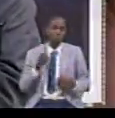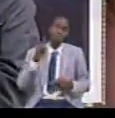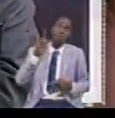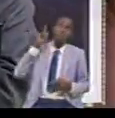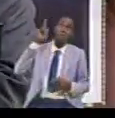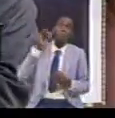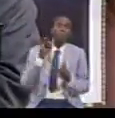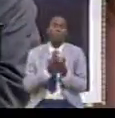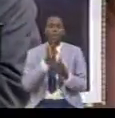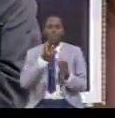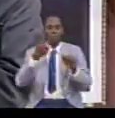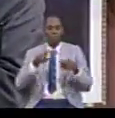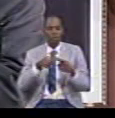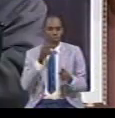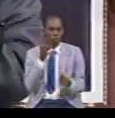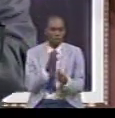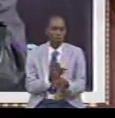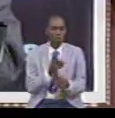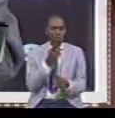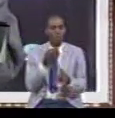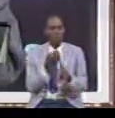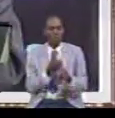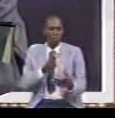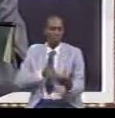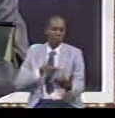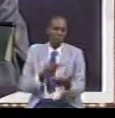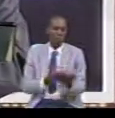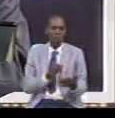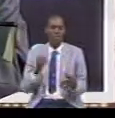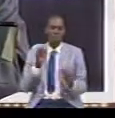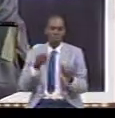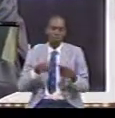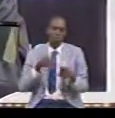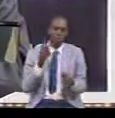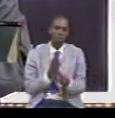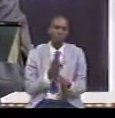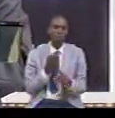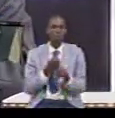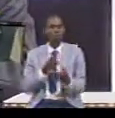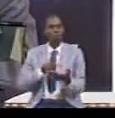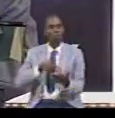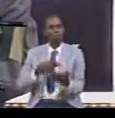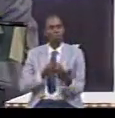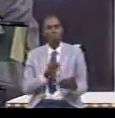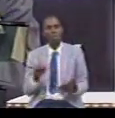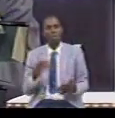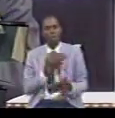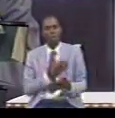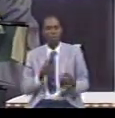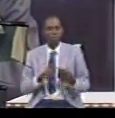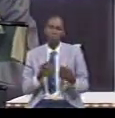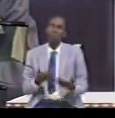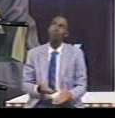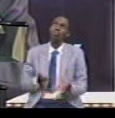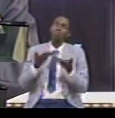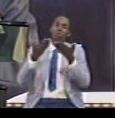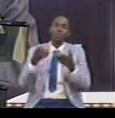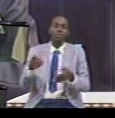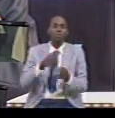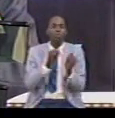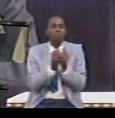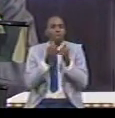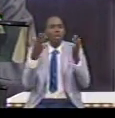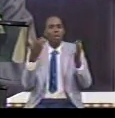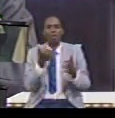to keep you from falling, able to keep you from falling, and to present you faultless before